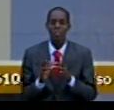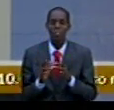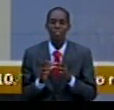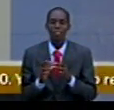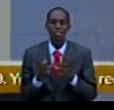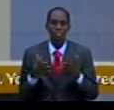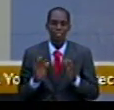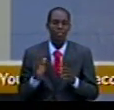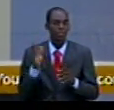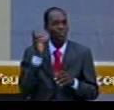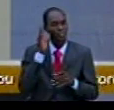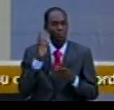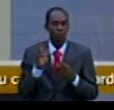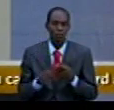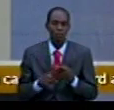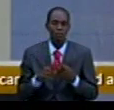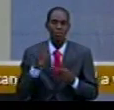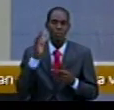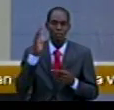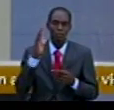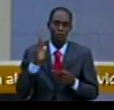this testimony.